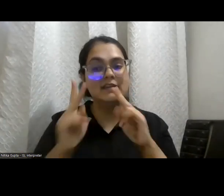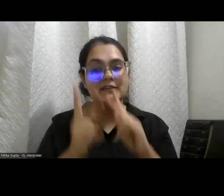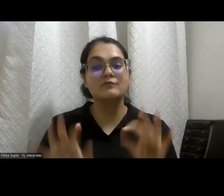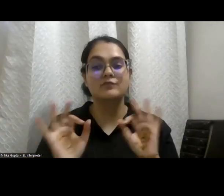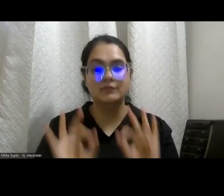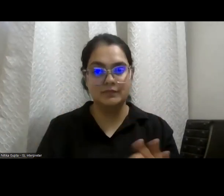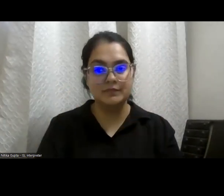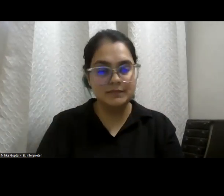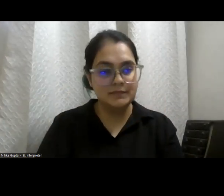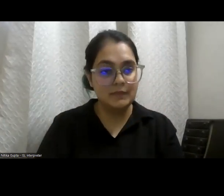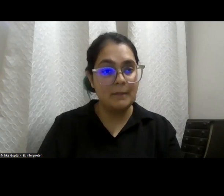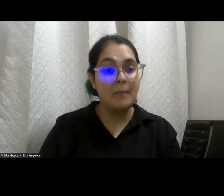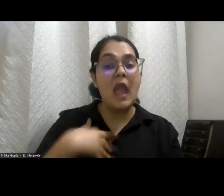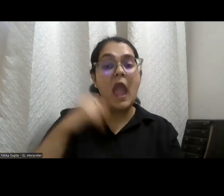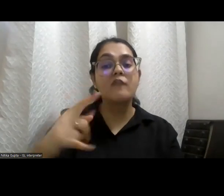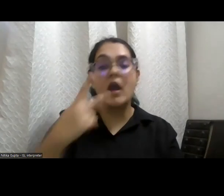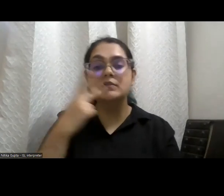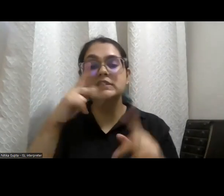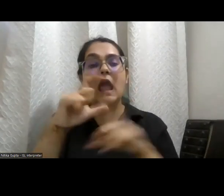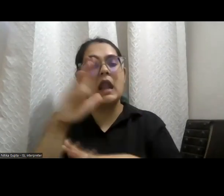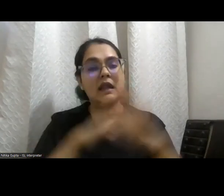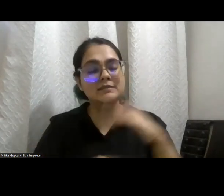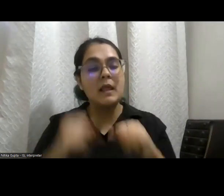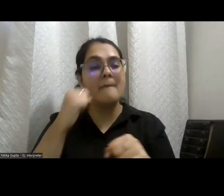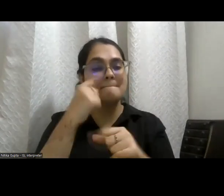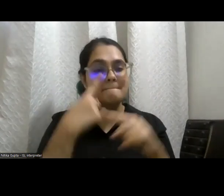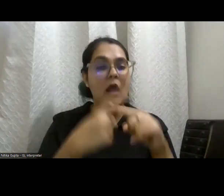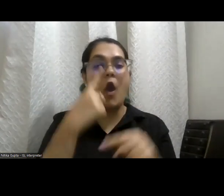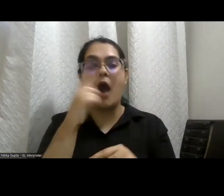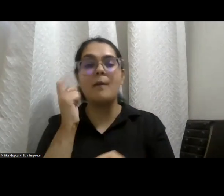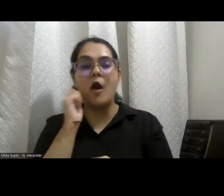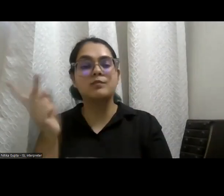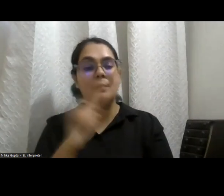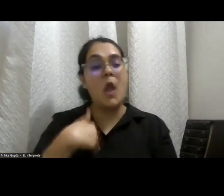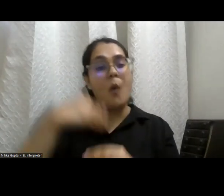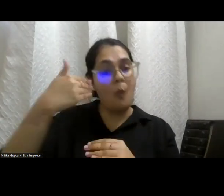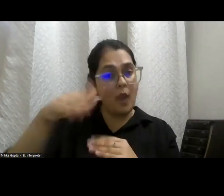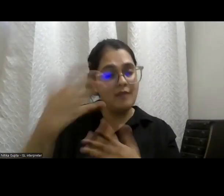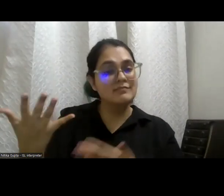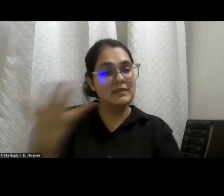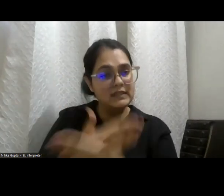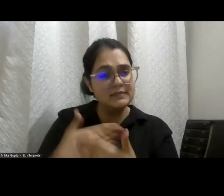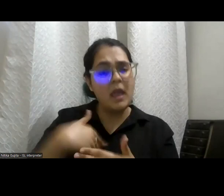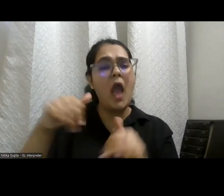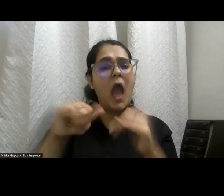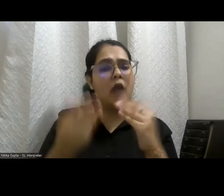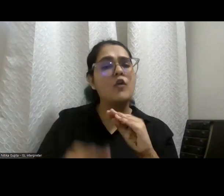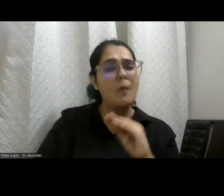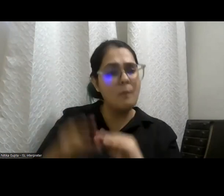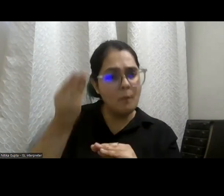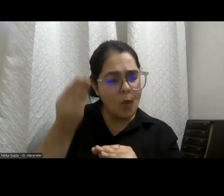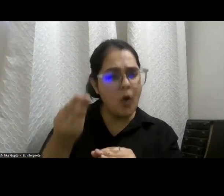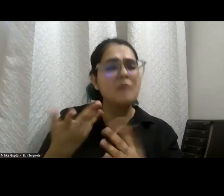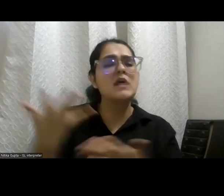development from the lens of gender equality and disabilities. We will continue our engagements through various activities, side events,